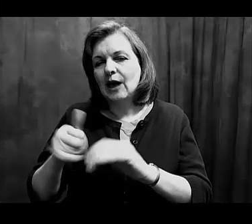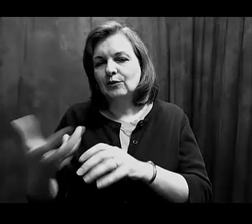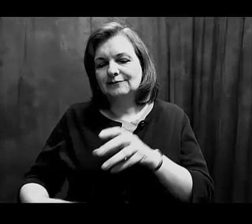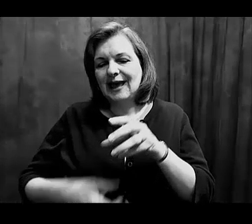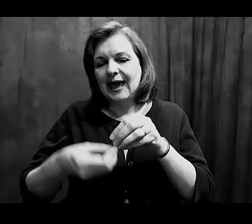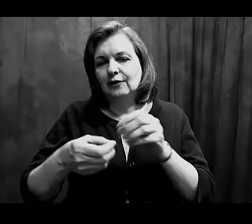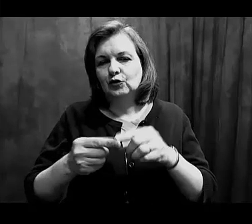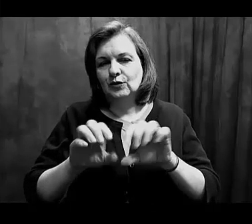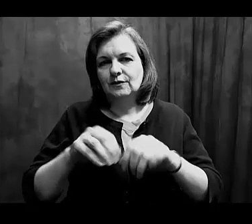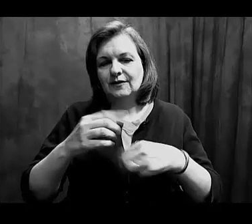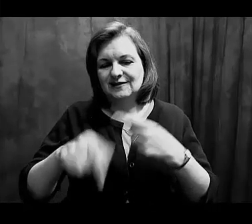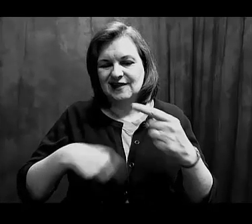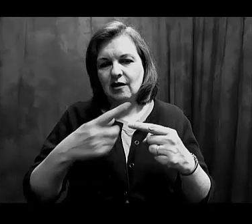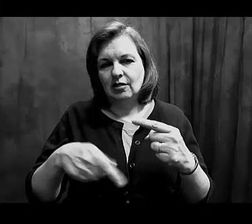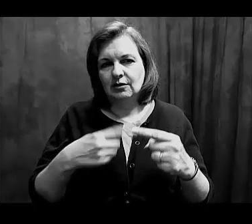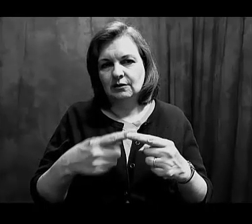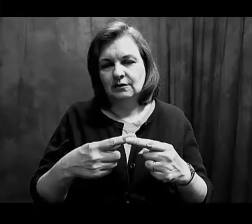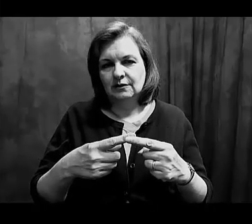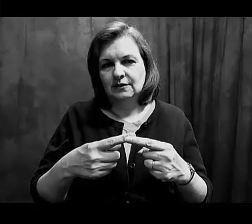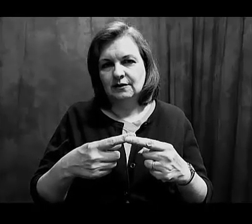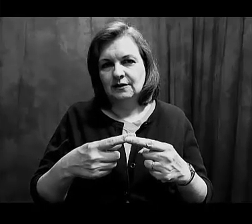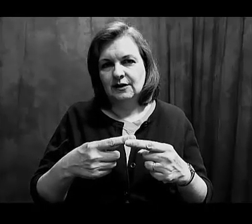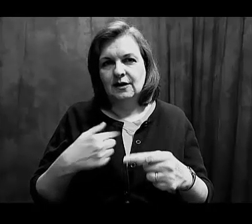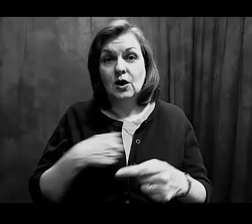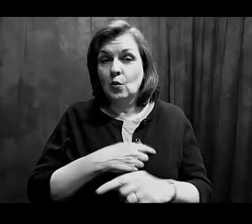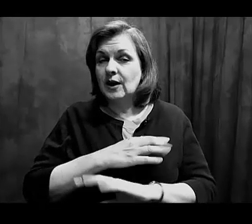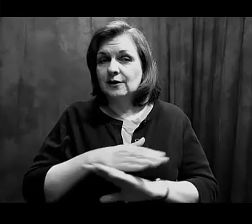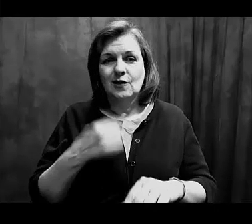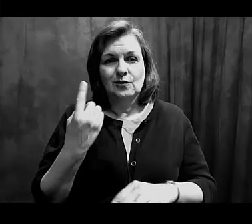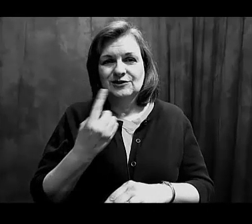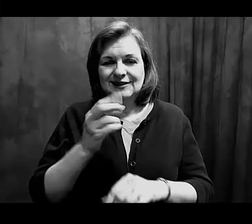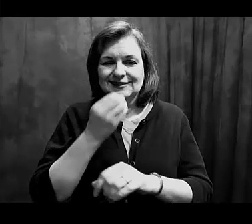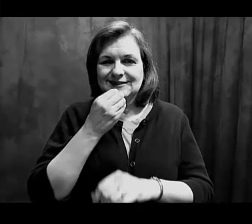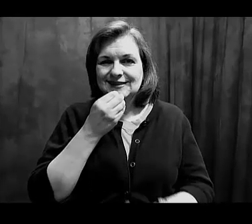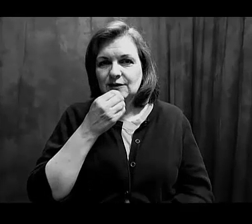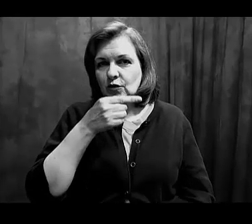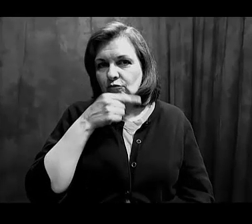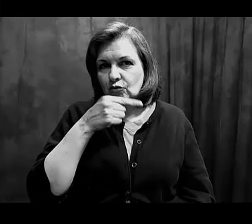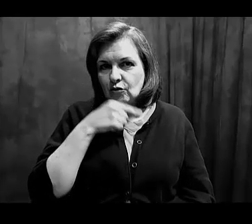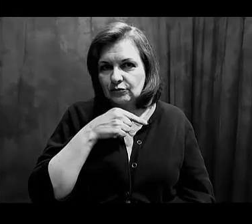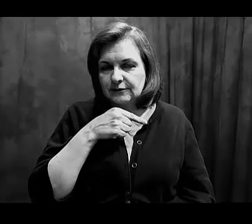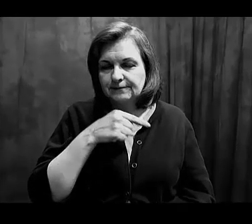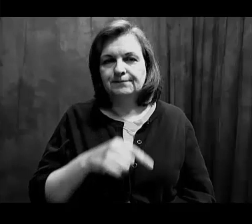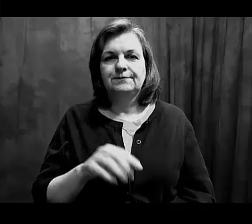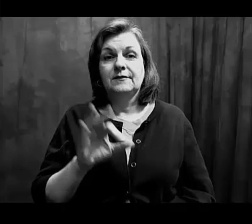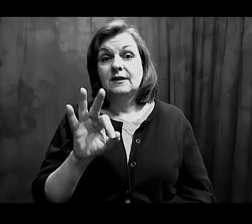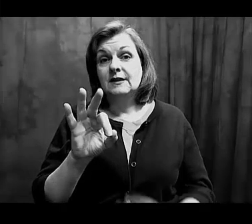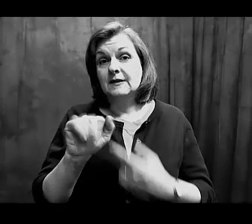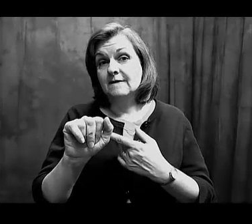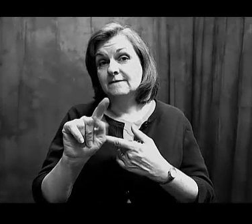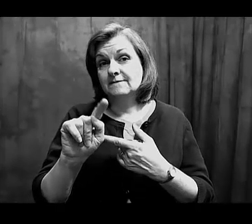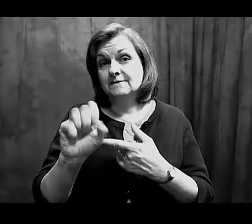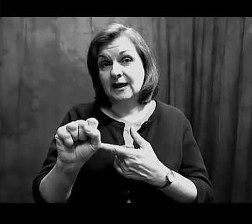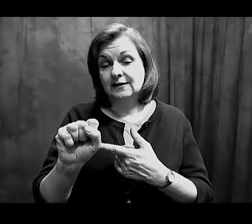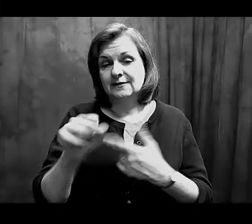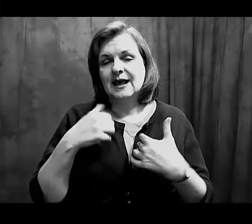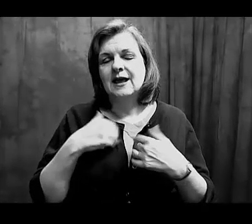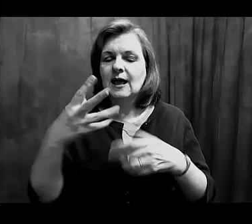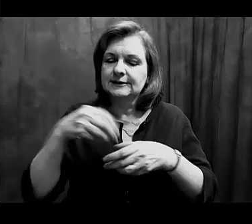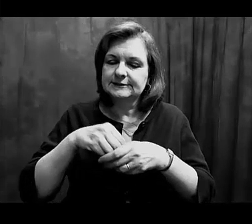intermediate polymers are will determine where it fits into the cycle. I just want to show you that we don't eat just